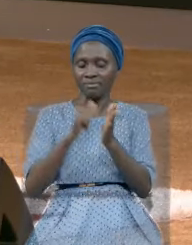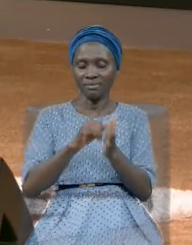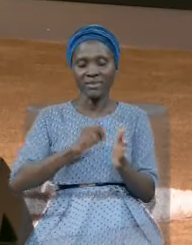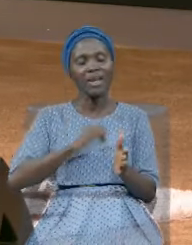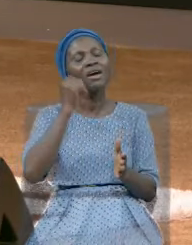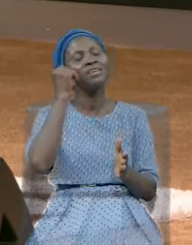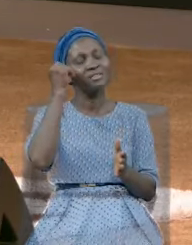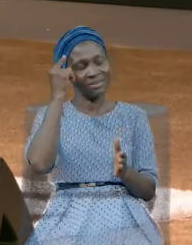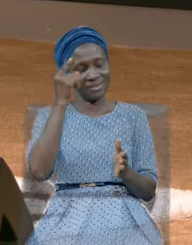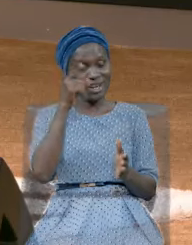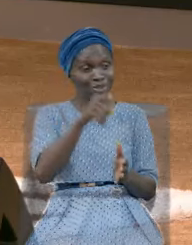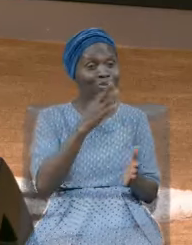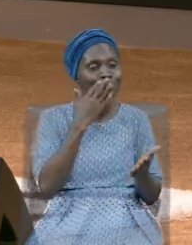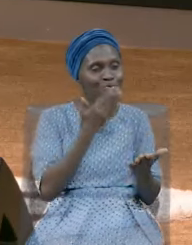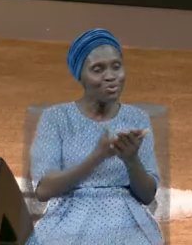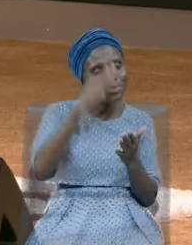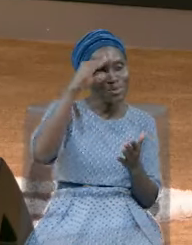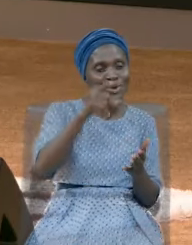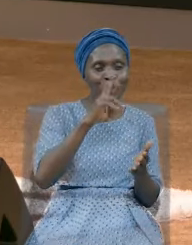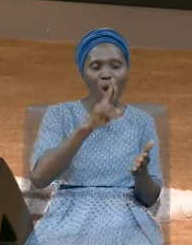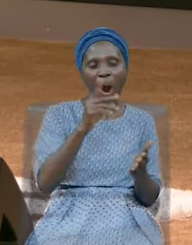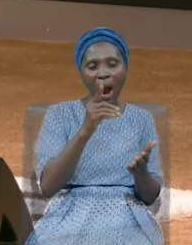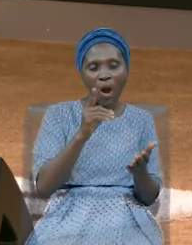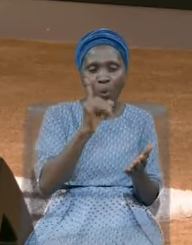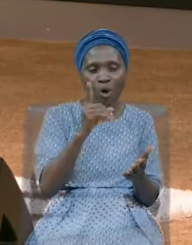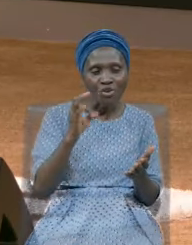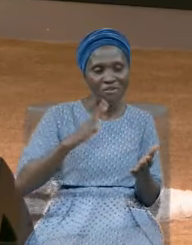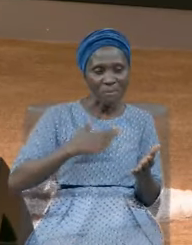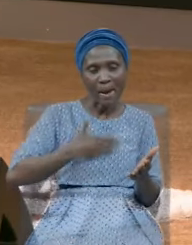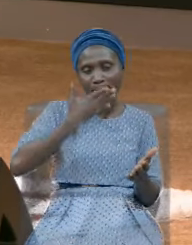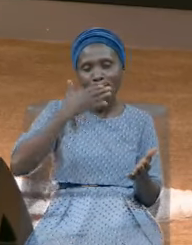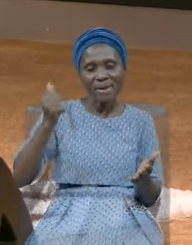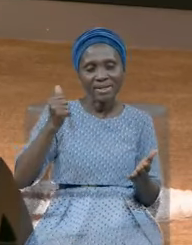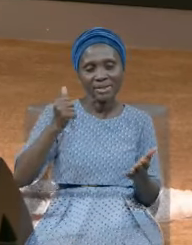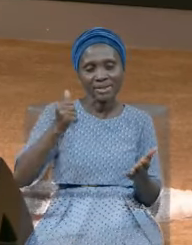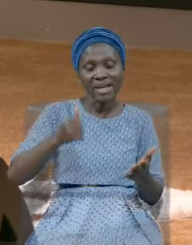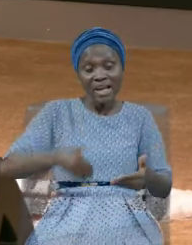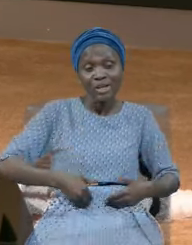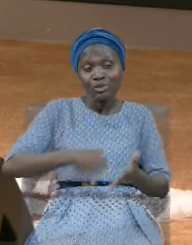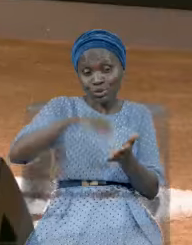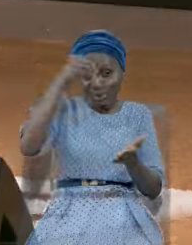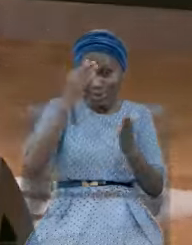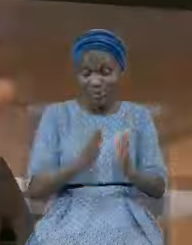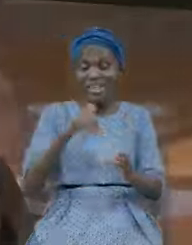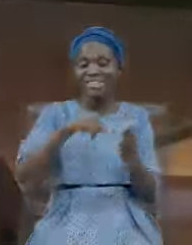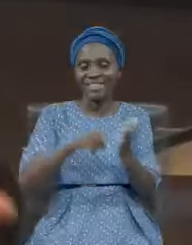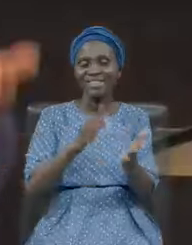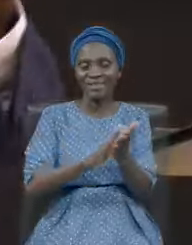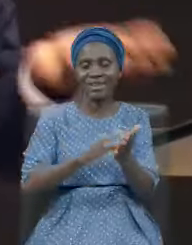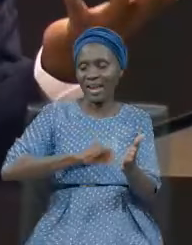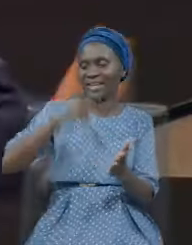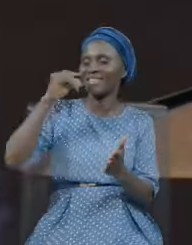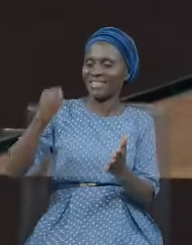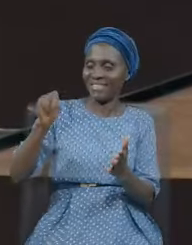you're a good boy. You're one of my best students in this school. I said, yes, but I need